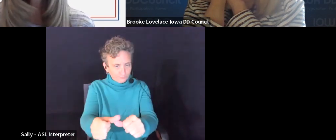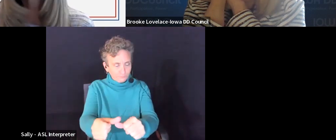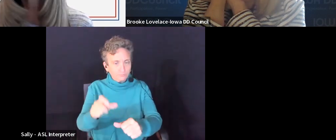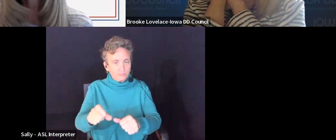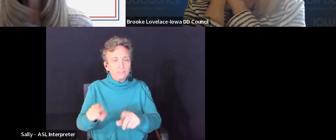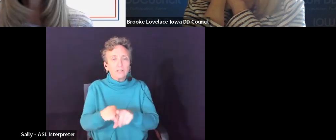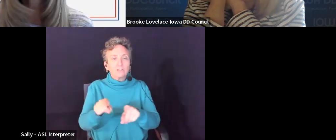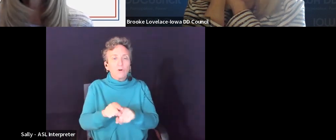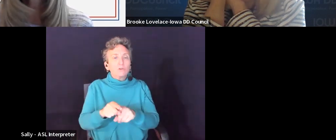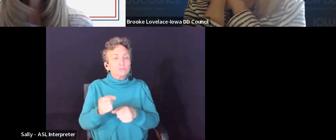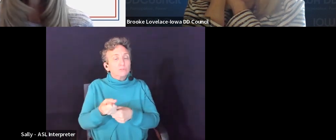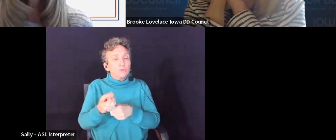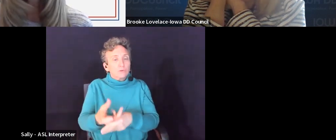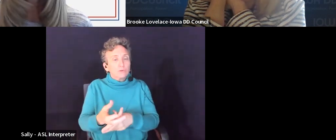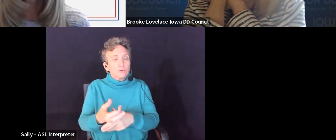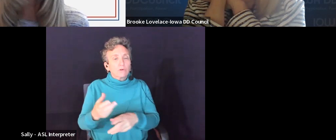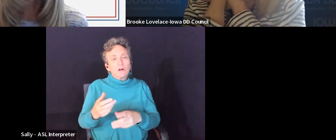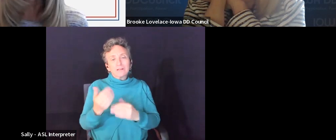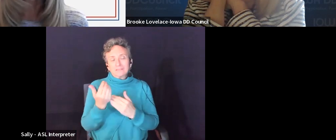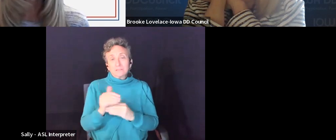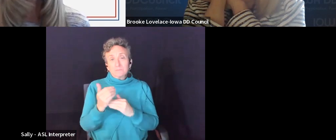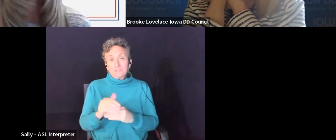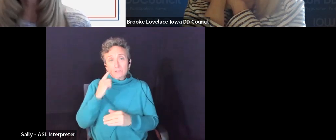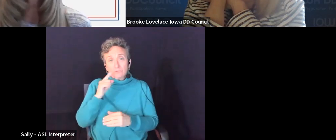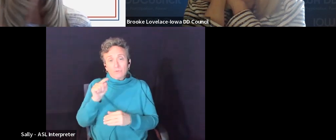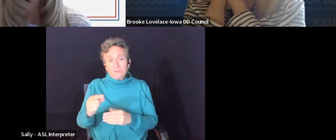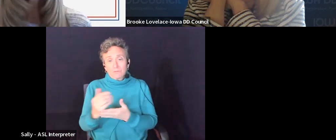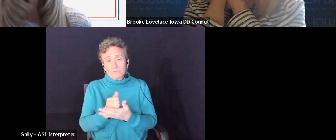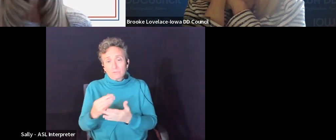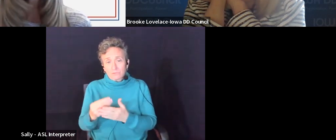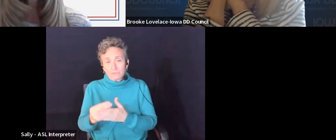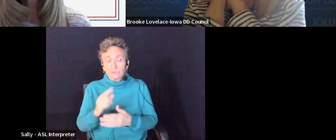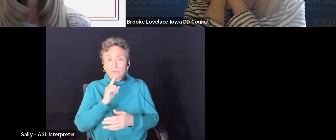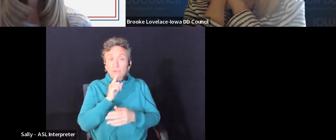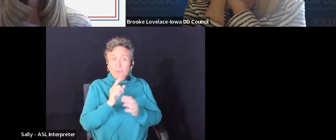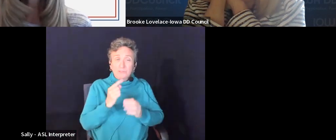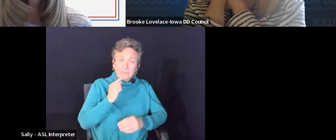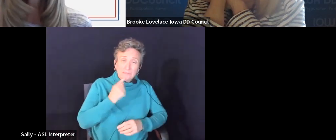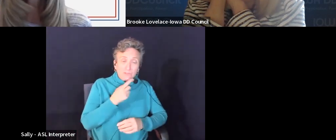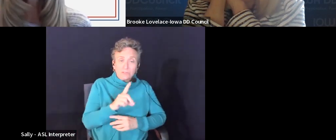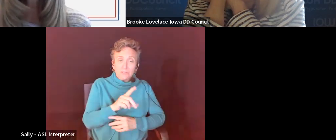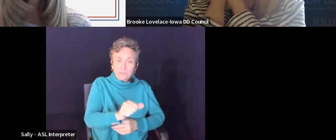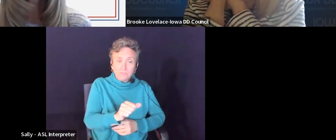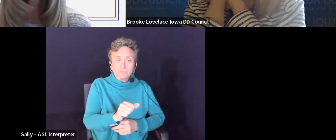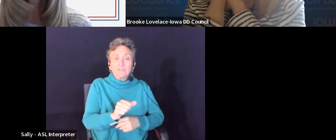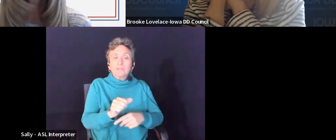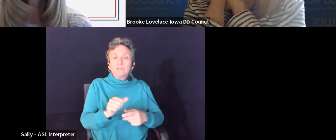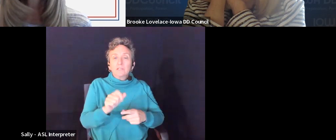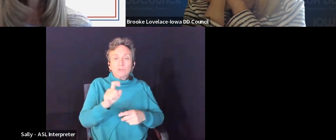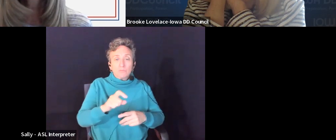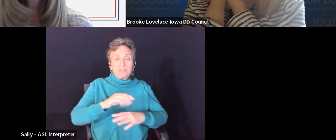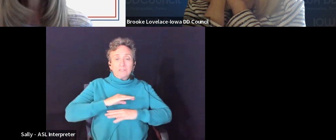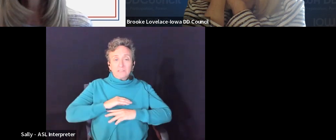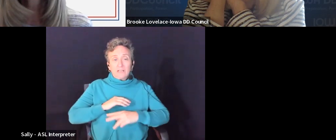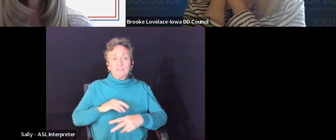marked and severe limitations. So it has to be a significant disability. In addition to those two things, you have to meet one of the